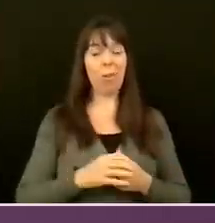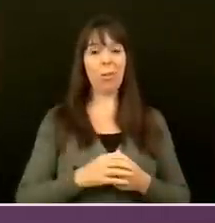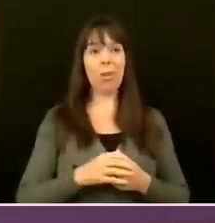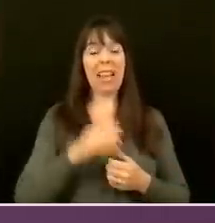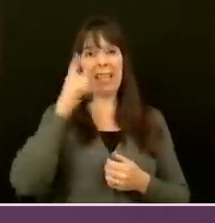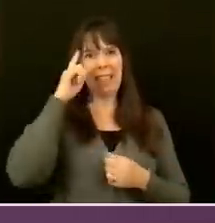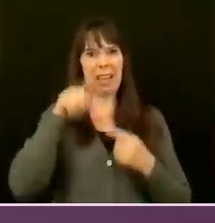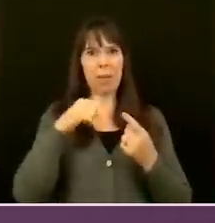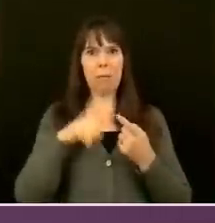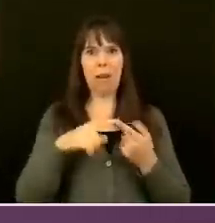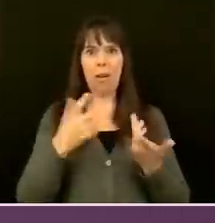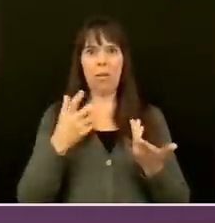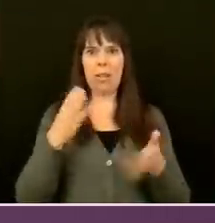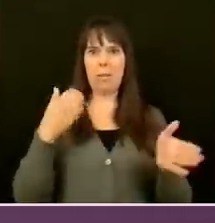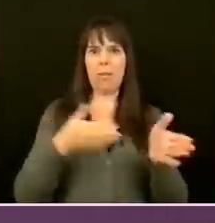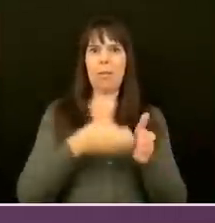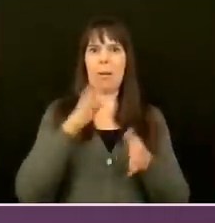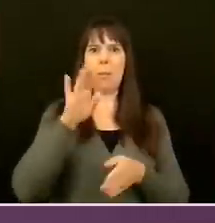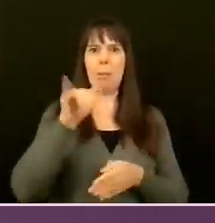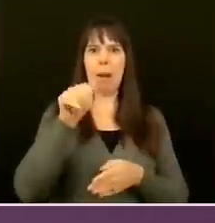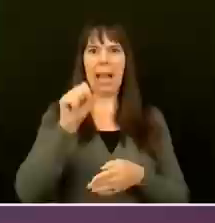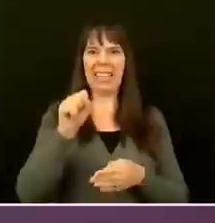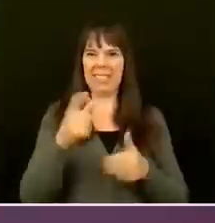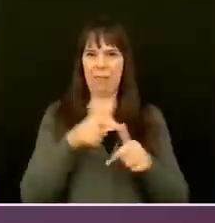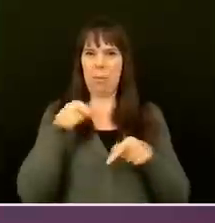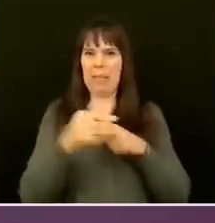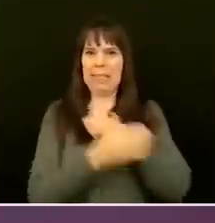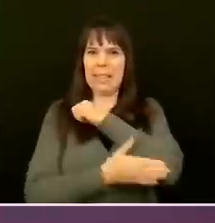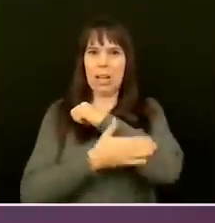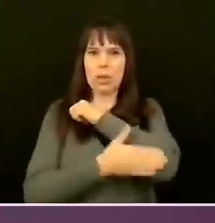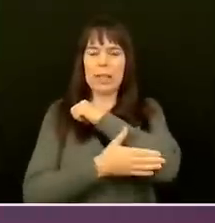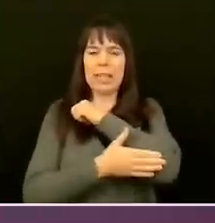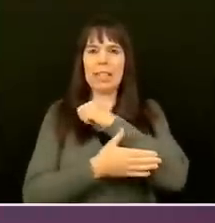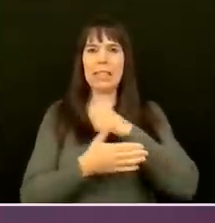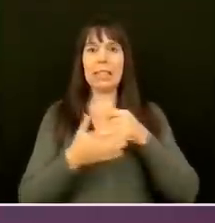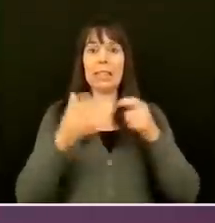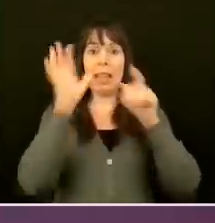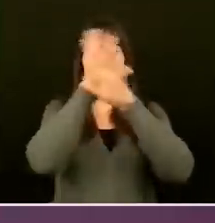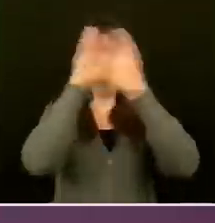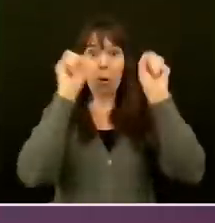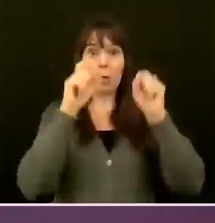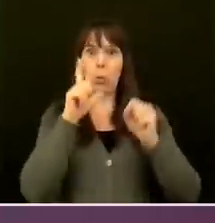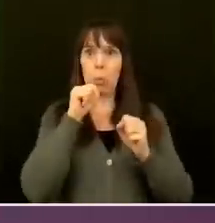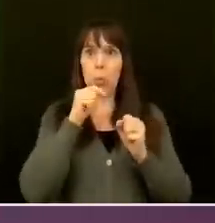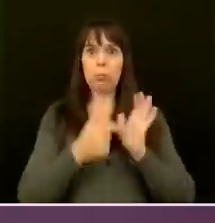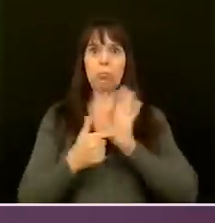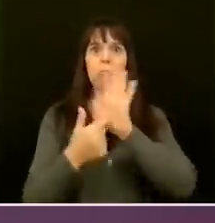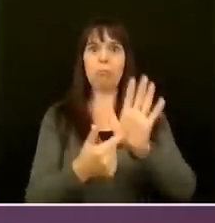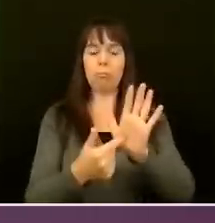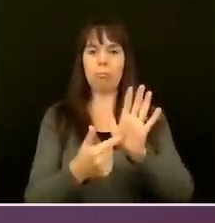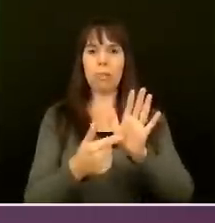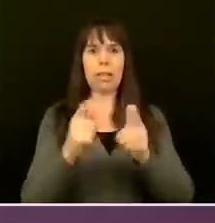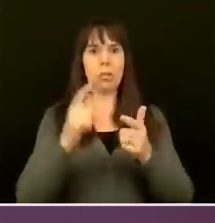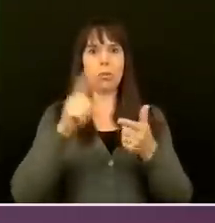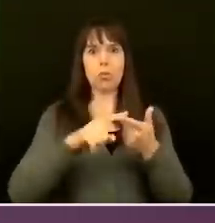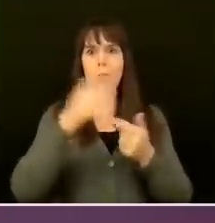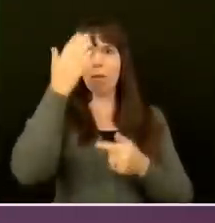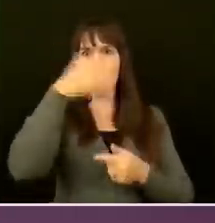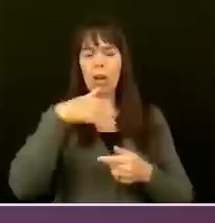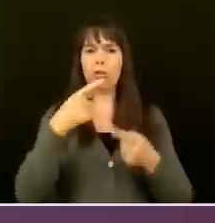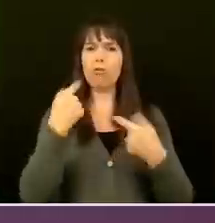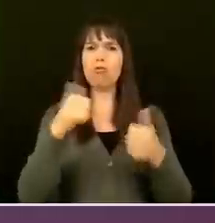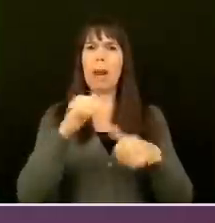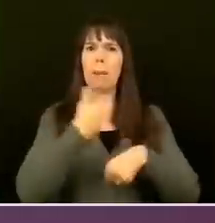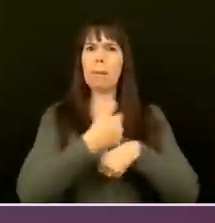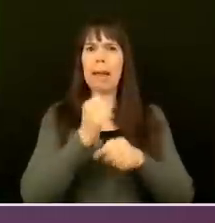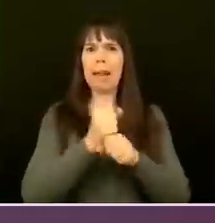the bias that we have in this country, and the president that brought that bias to the forefront and is trying to make it